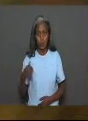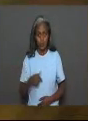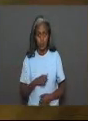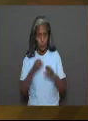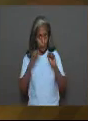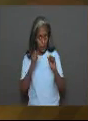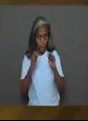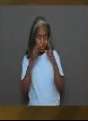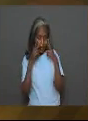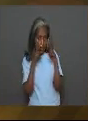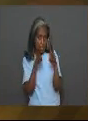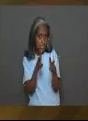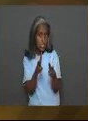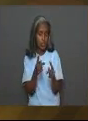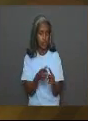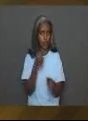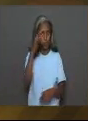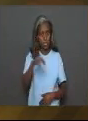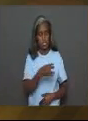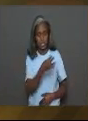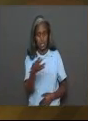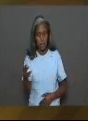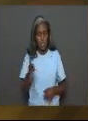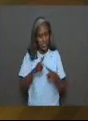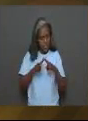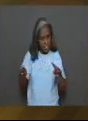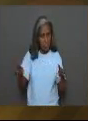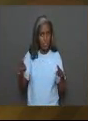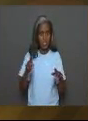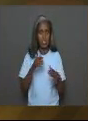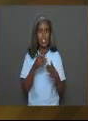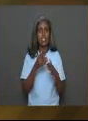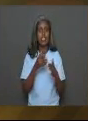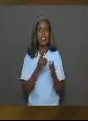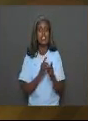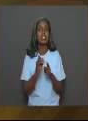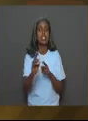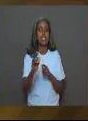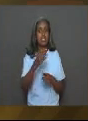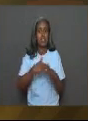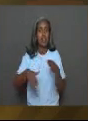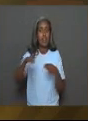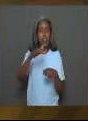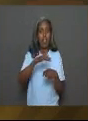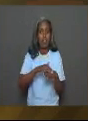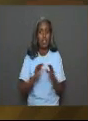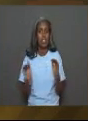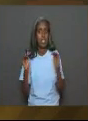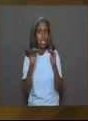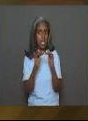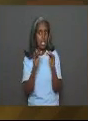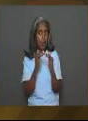We can see from the table that different distances are covered